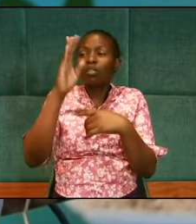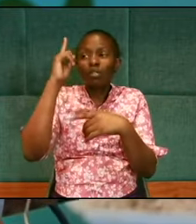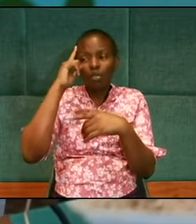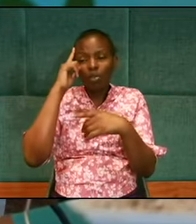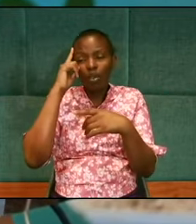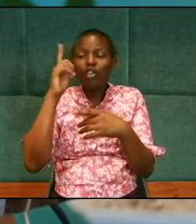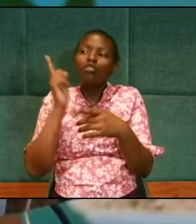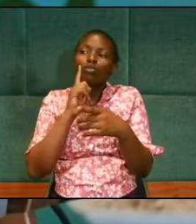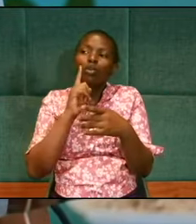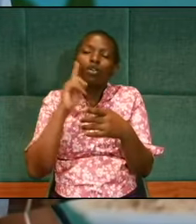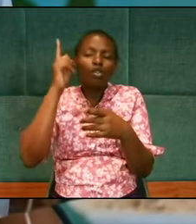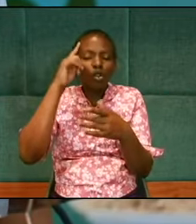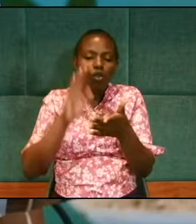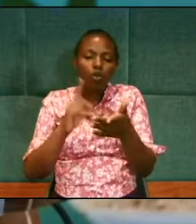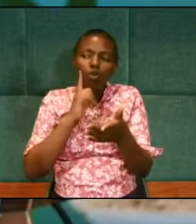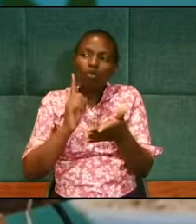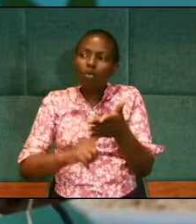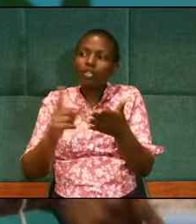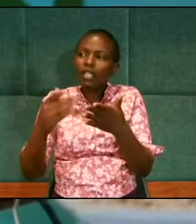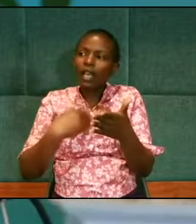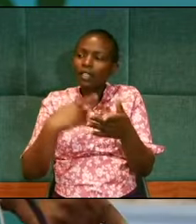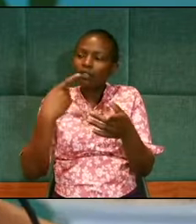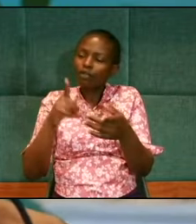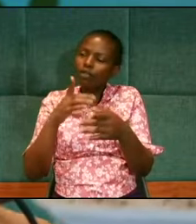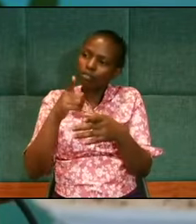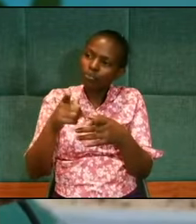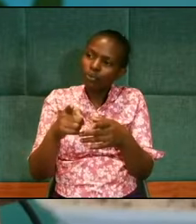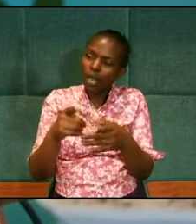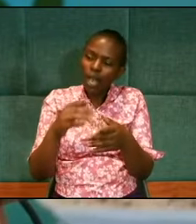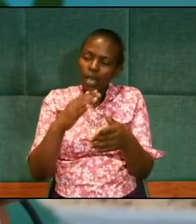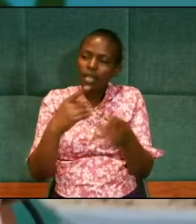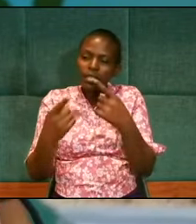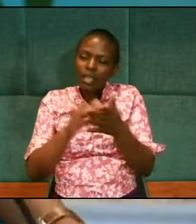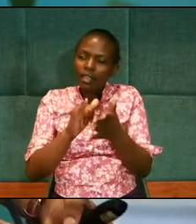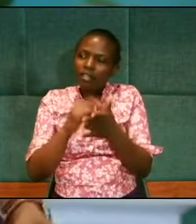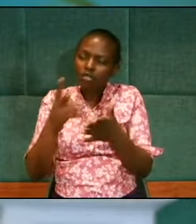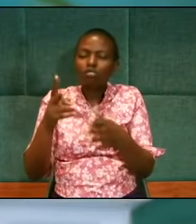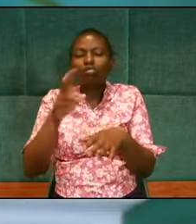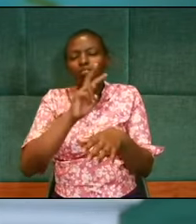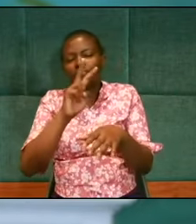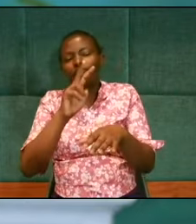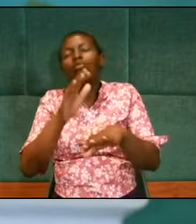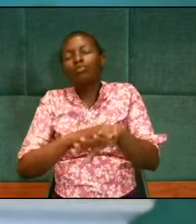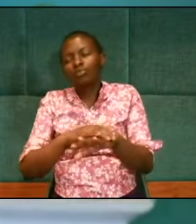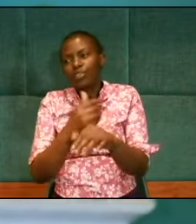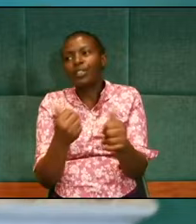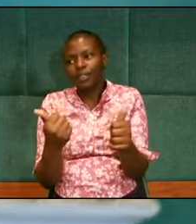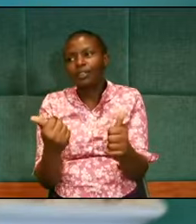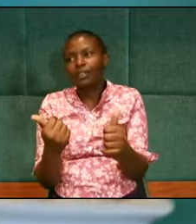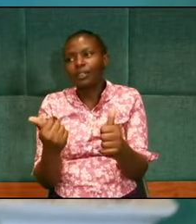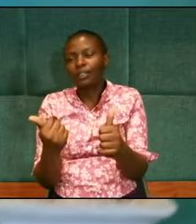knowing what he has reserved for you, will say, she appears good now. Men watch from the outside, but